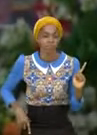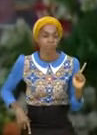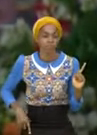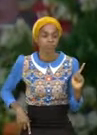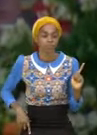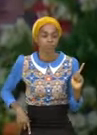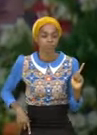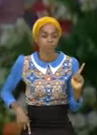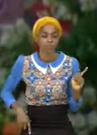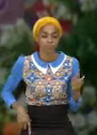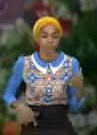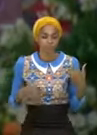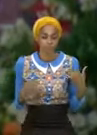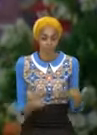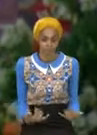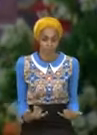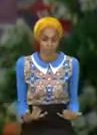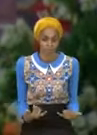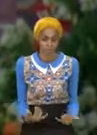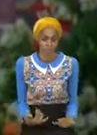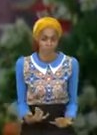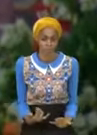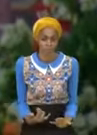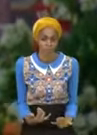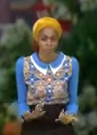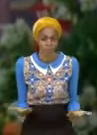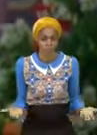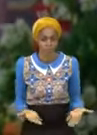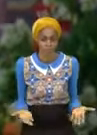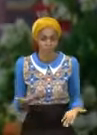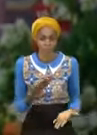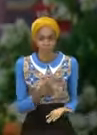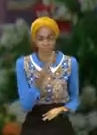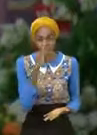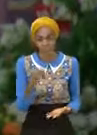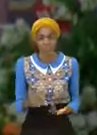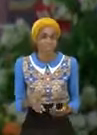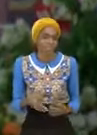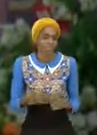Right here now, there's a special guest.